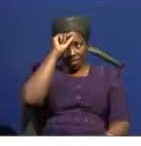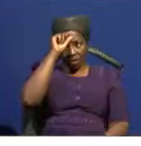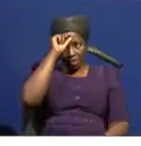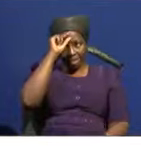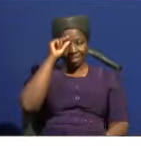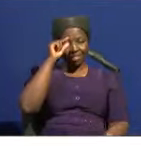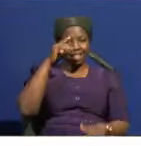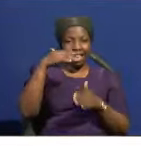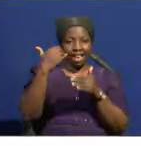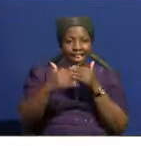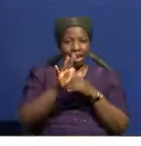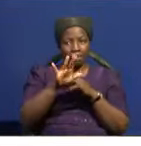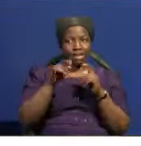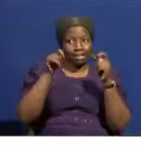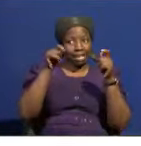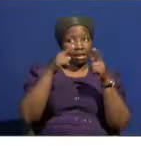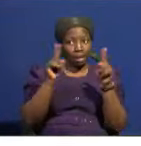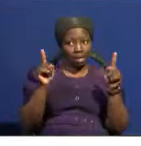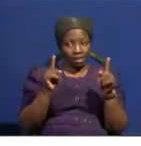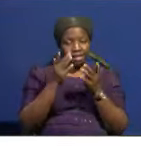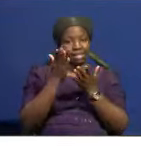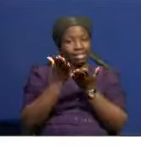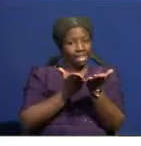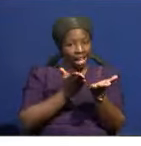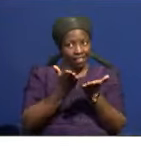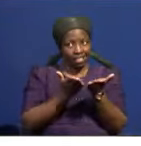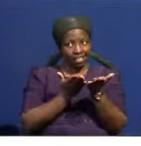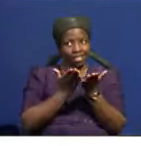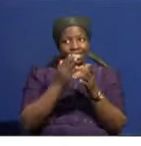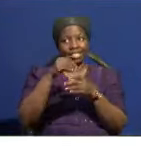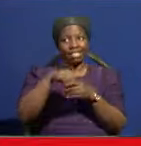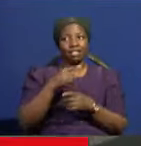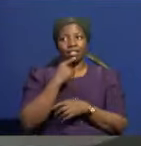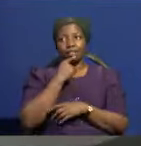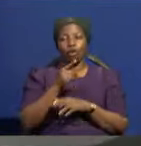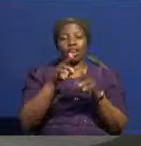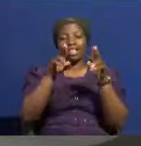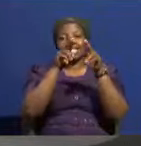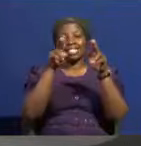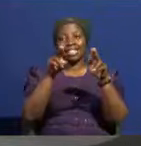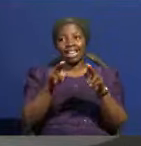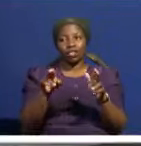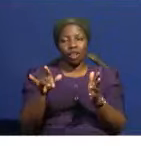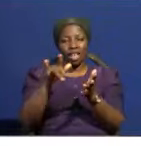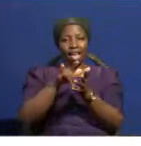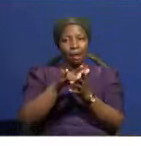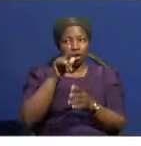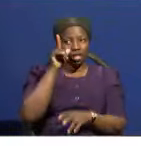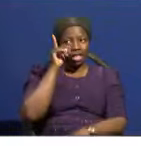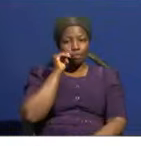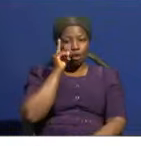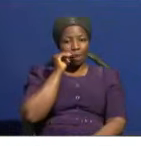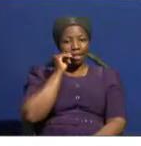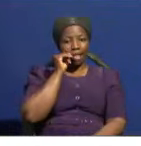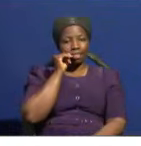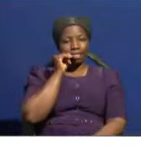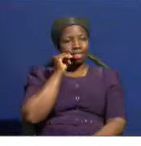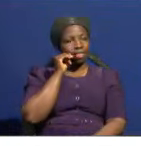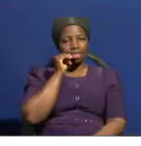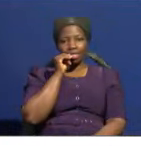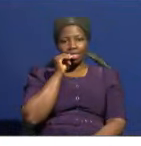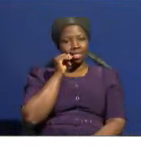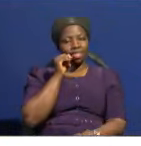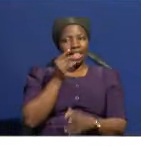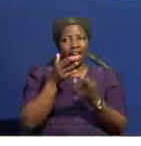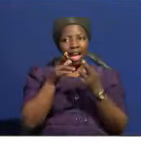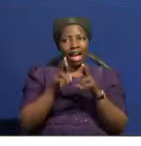ending their strike. But services at the Moi International Airport in Mombasa remain paralyzed for the better